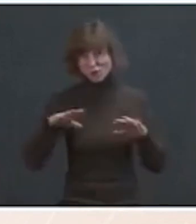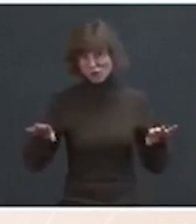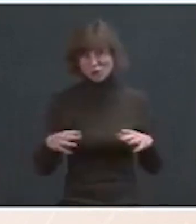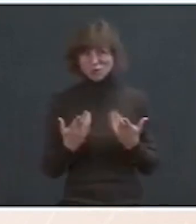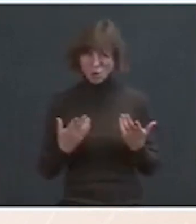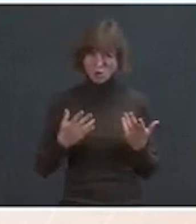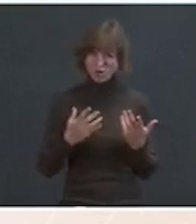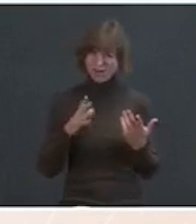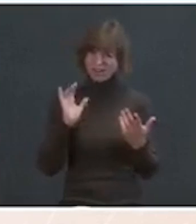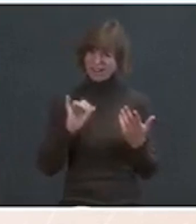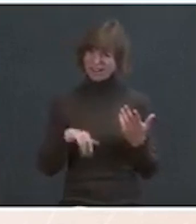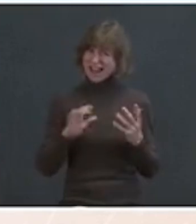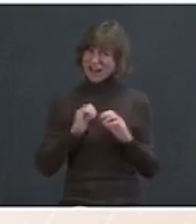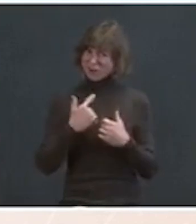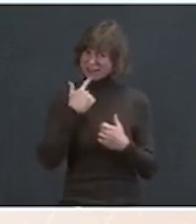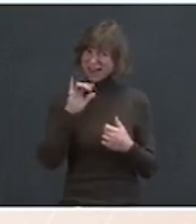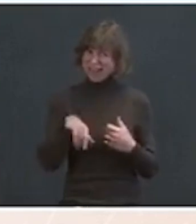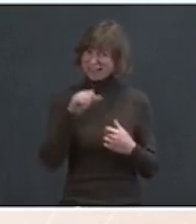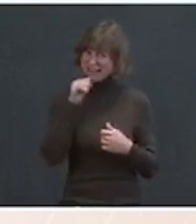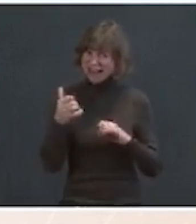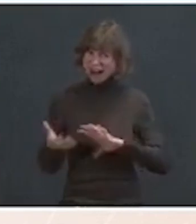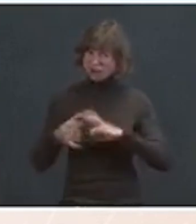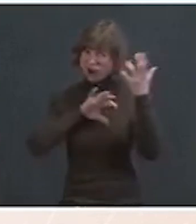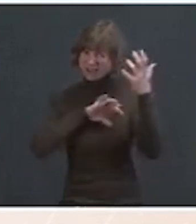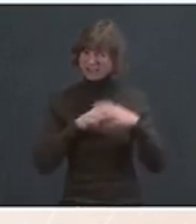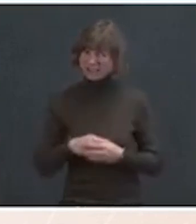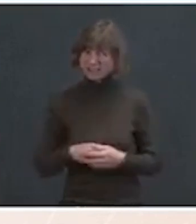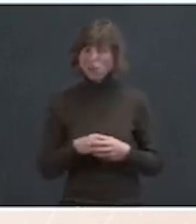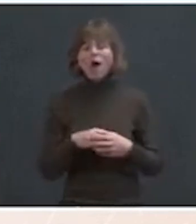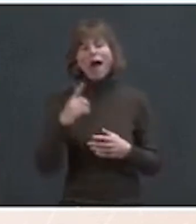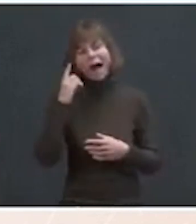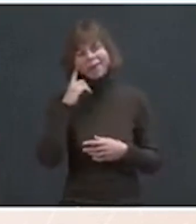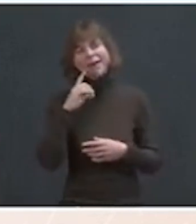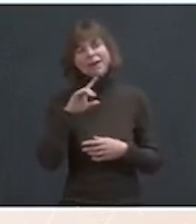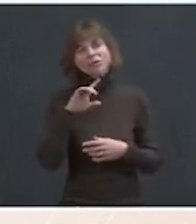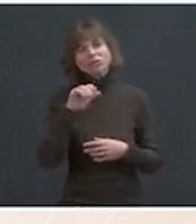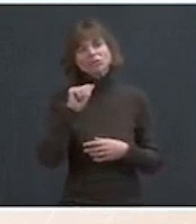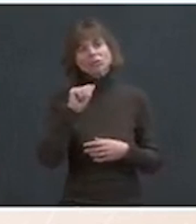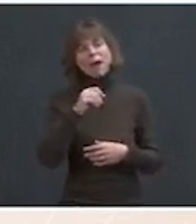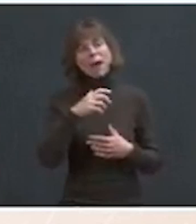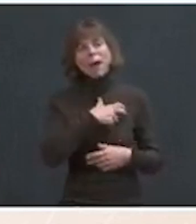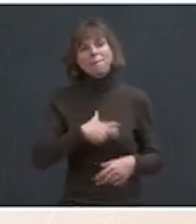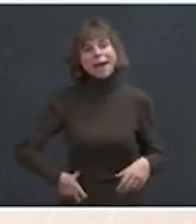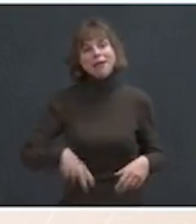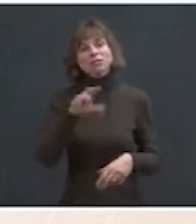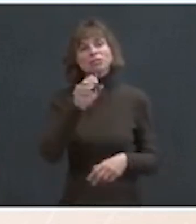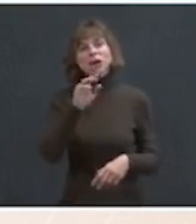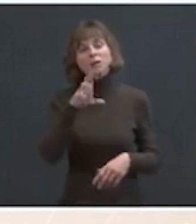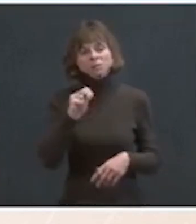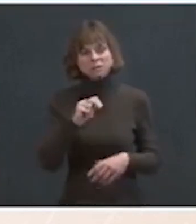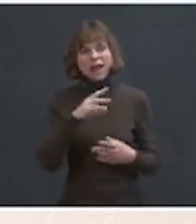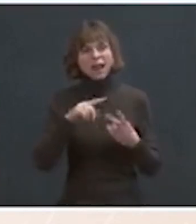not a crisis? Well, I think what Ambassador Jacobson and Secretary Mayorkas were conveying, and what I've